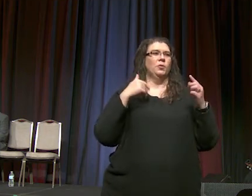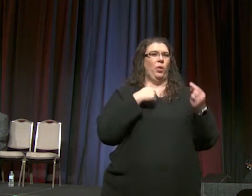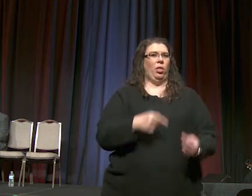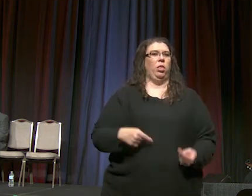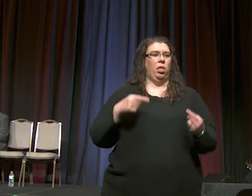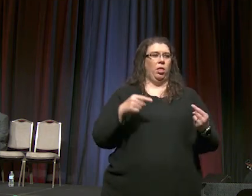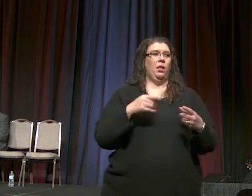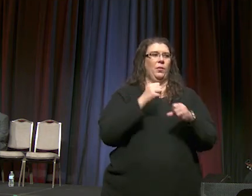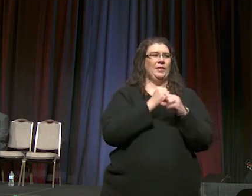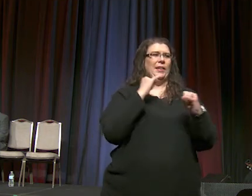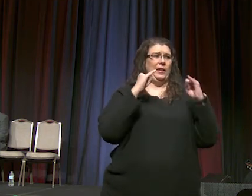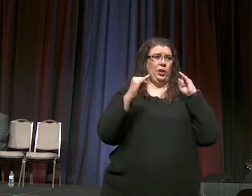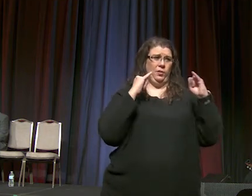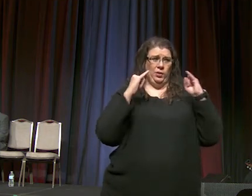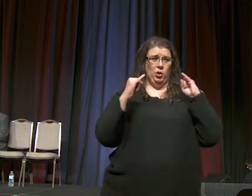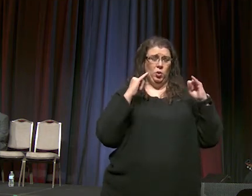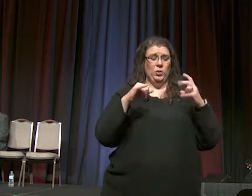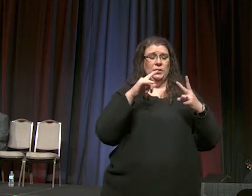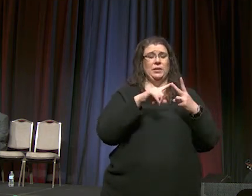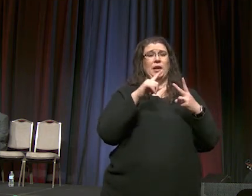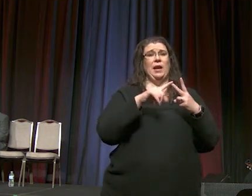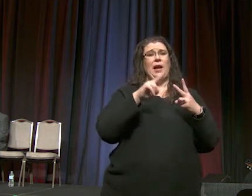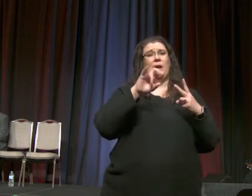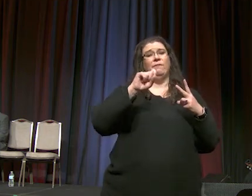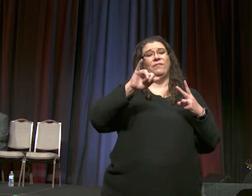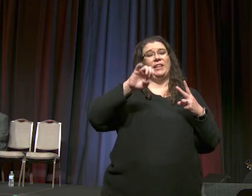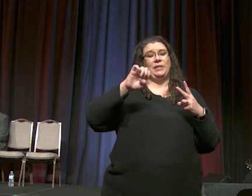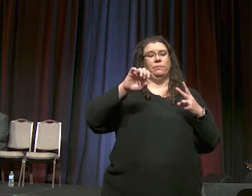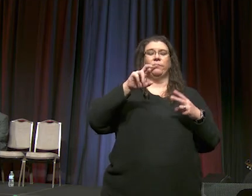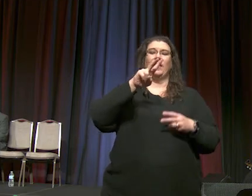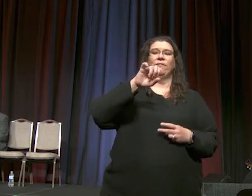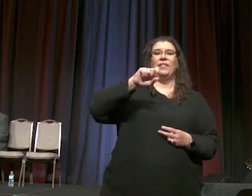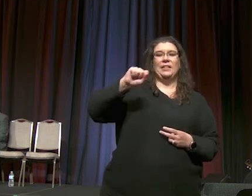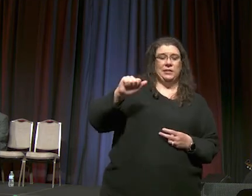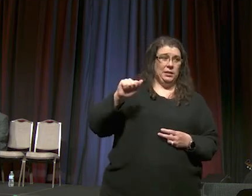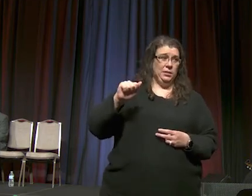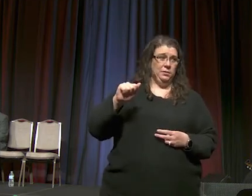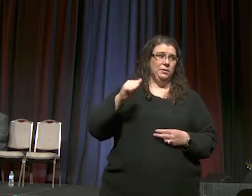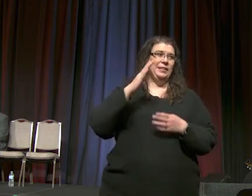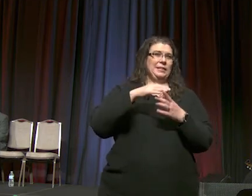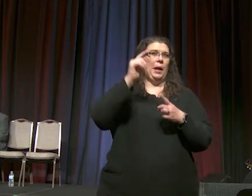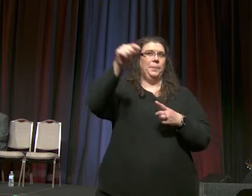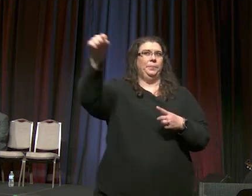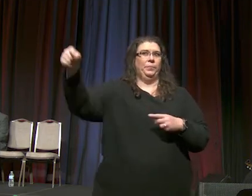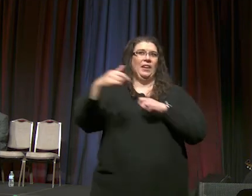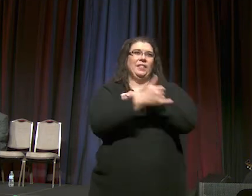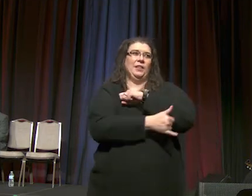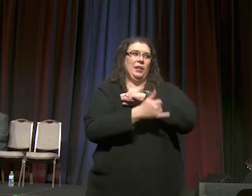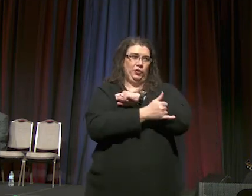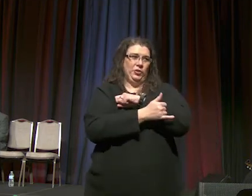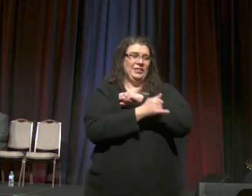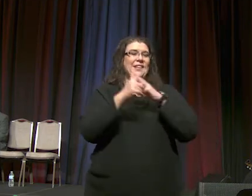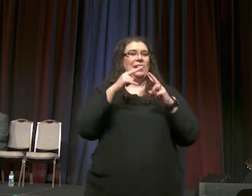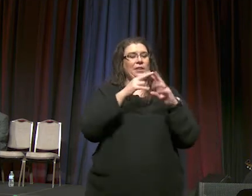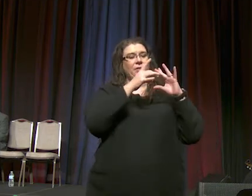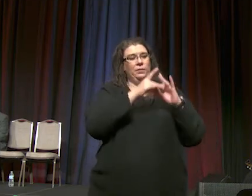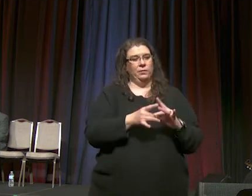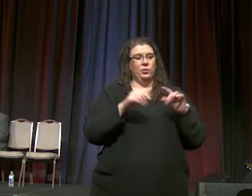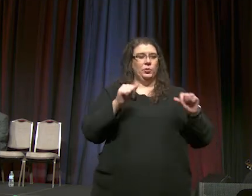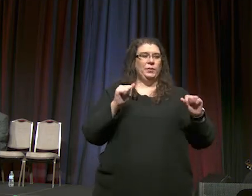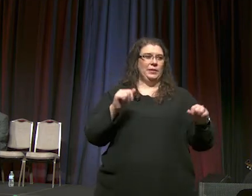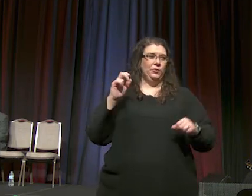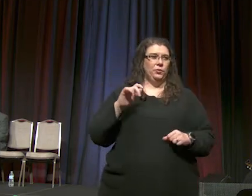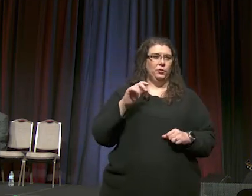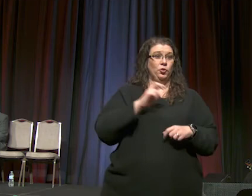obtaining interviews and visas in some of the countries we have delegates coming from, either related to potential